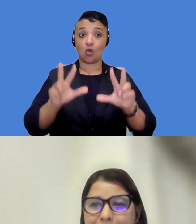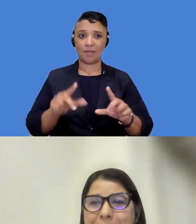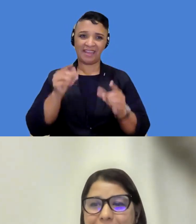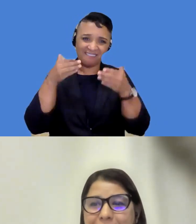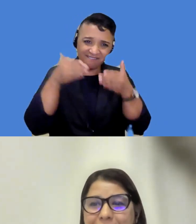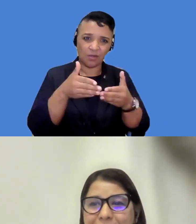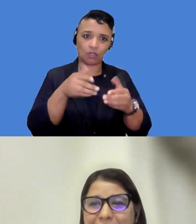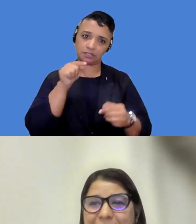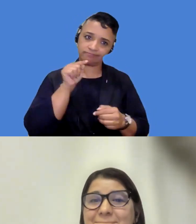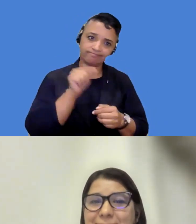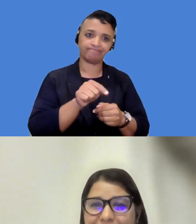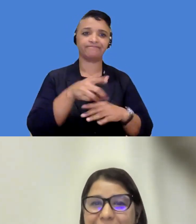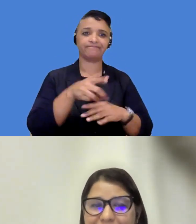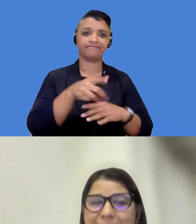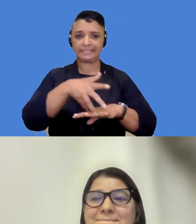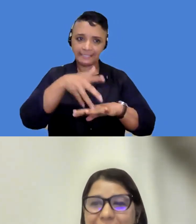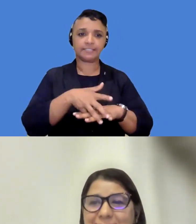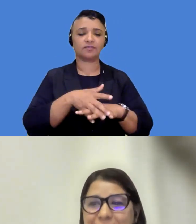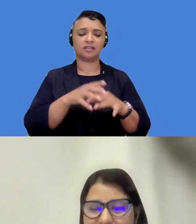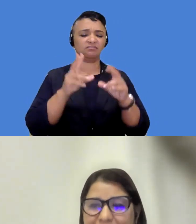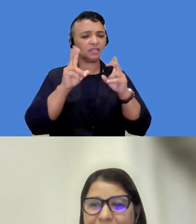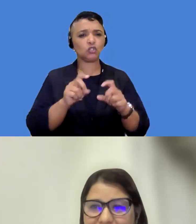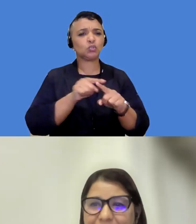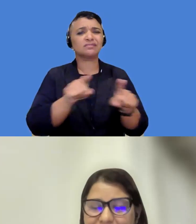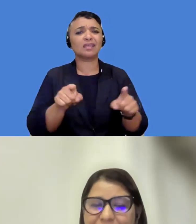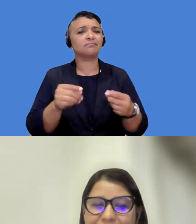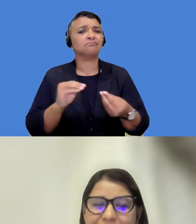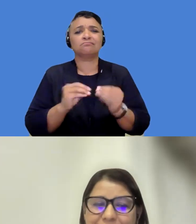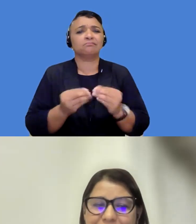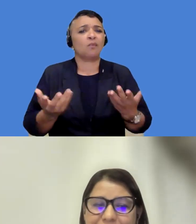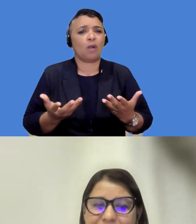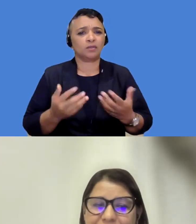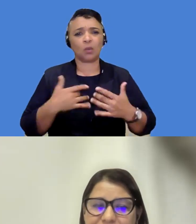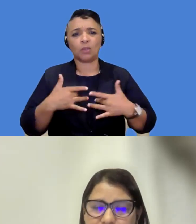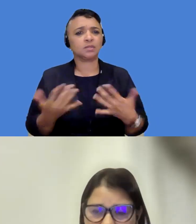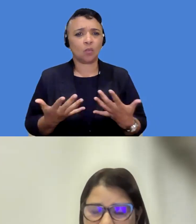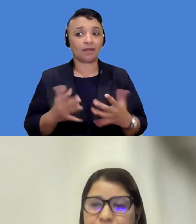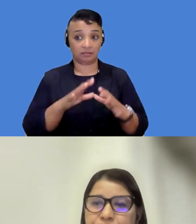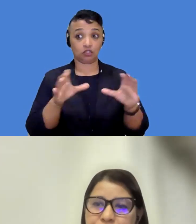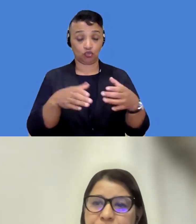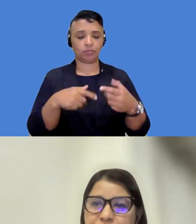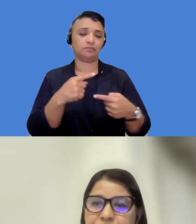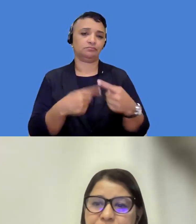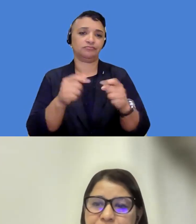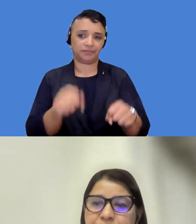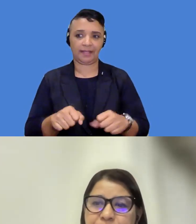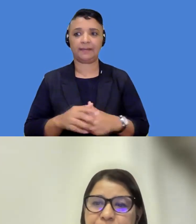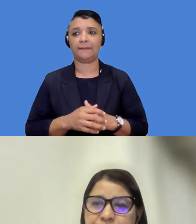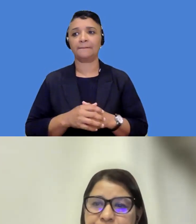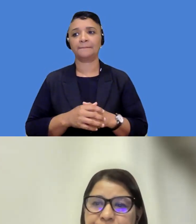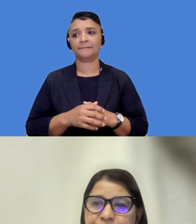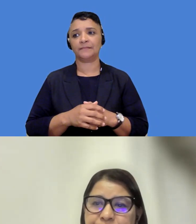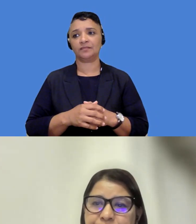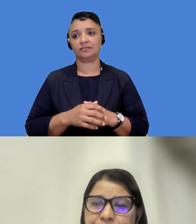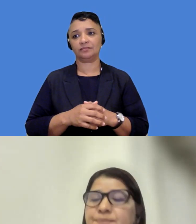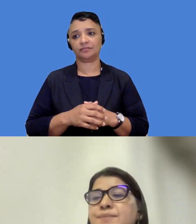focuses on the issues and concerns of these groups. It's